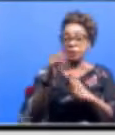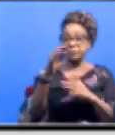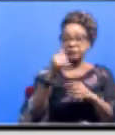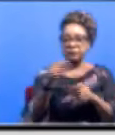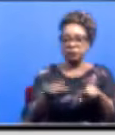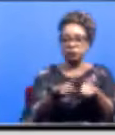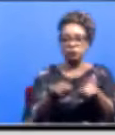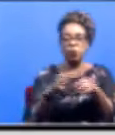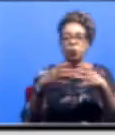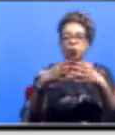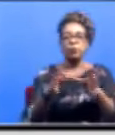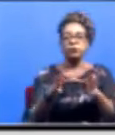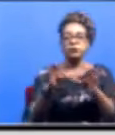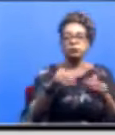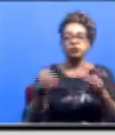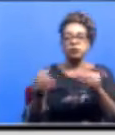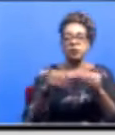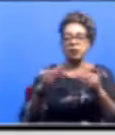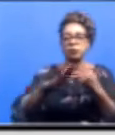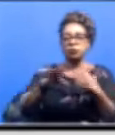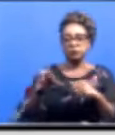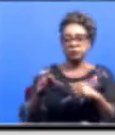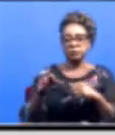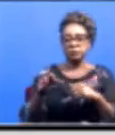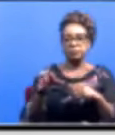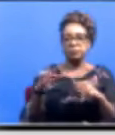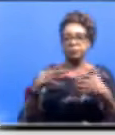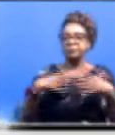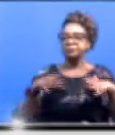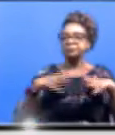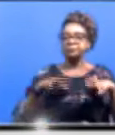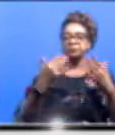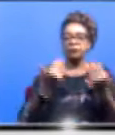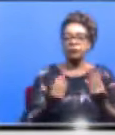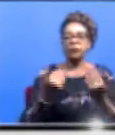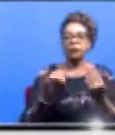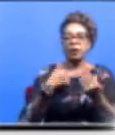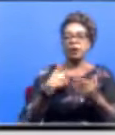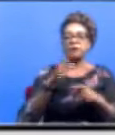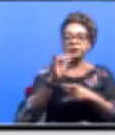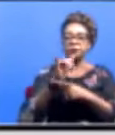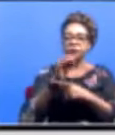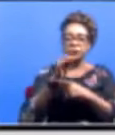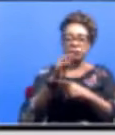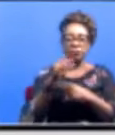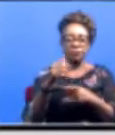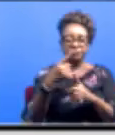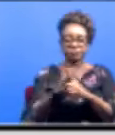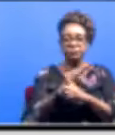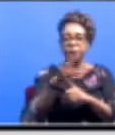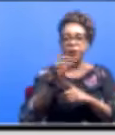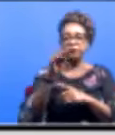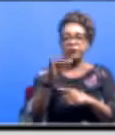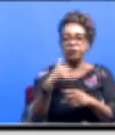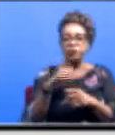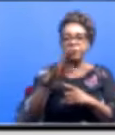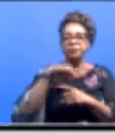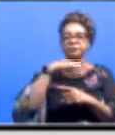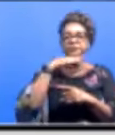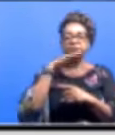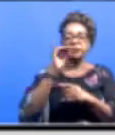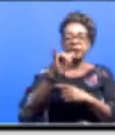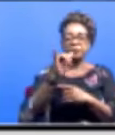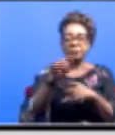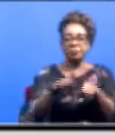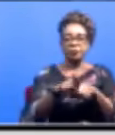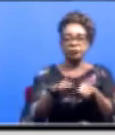the police in Busia County. The incident has led to running battles between police and members of the group for the third consecutive